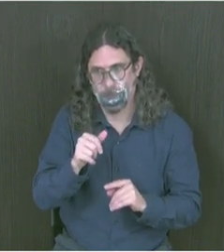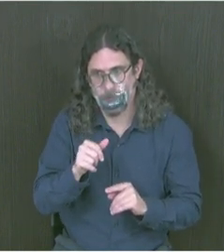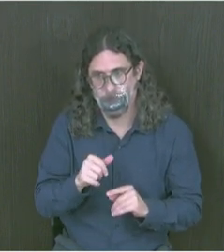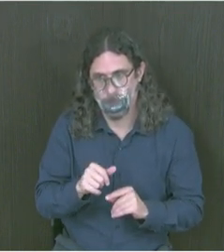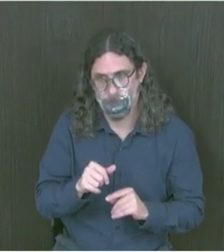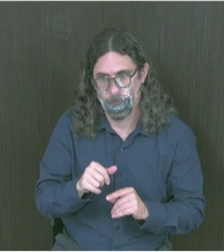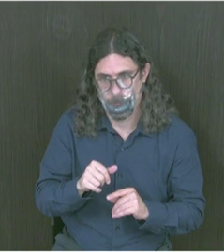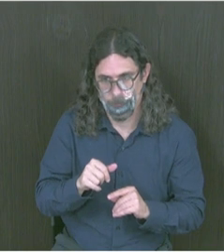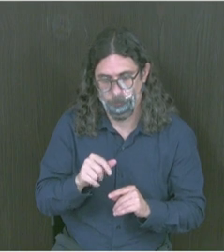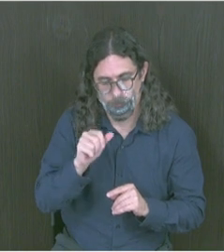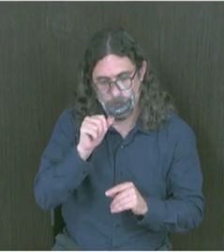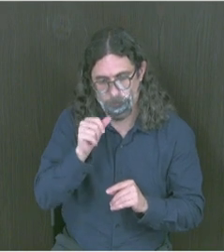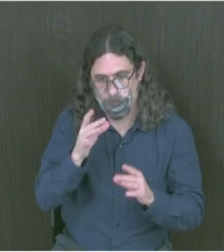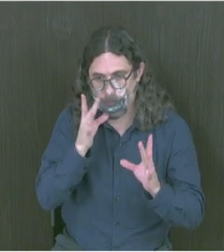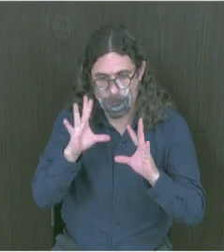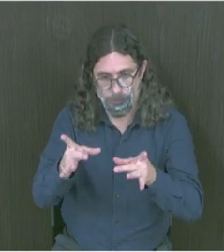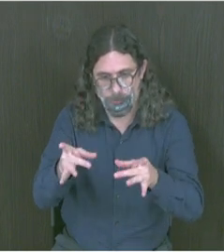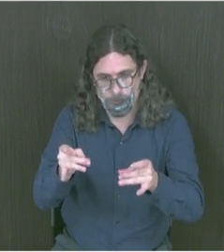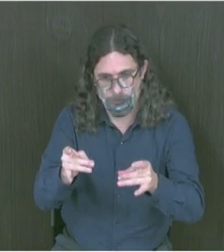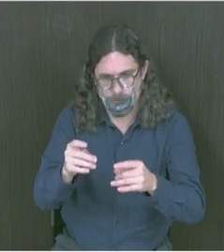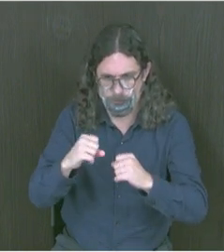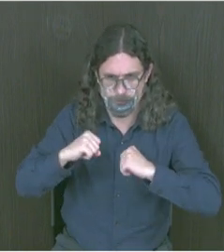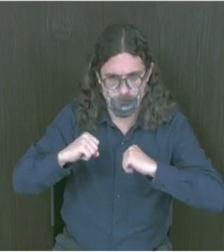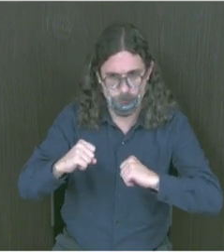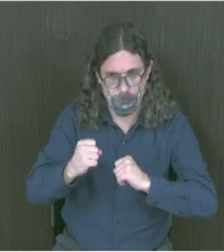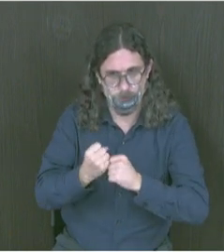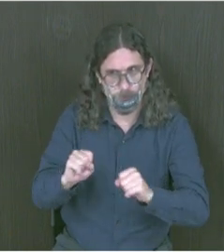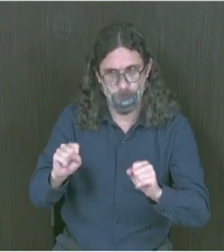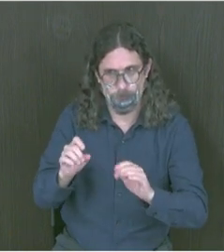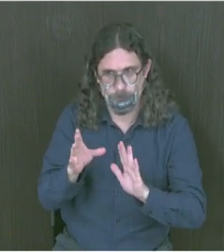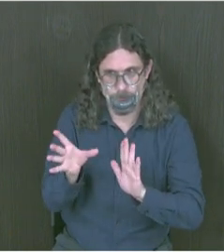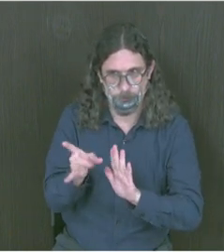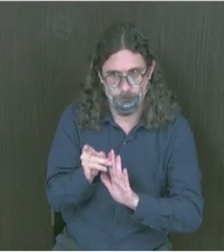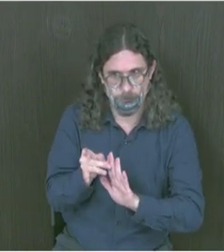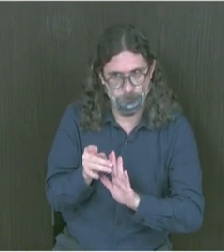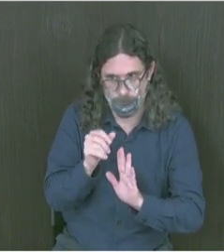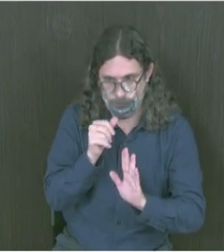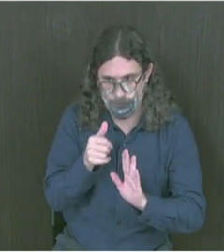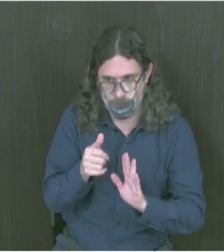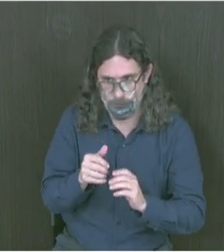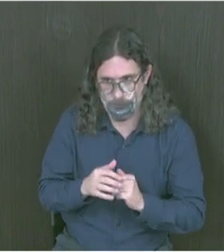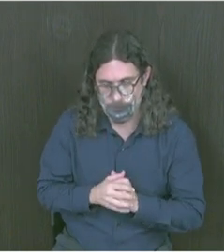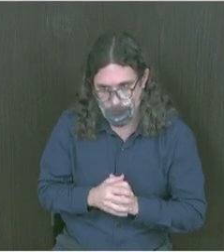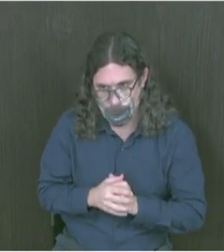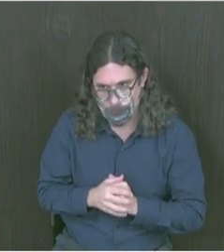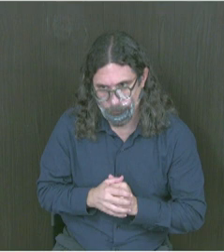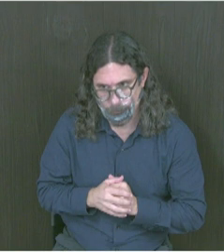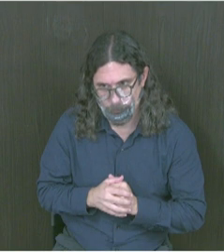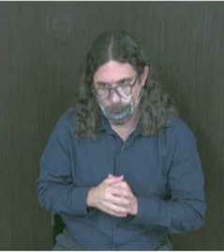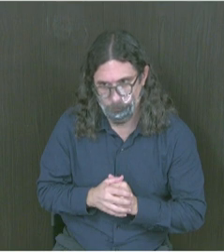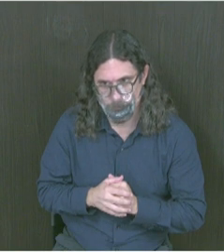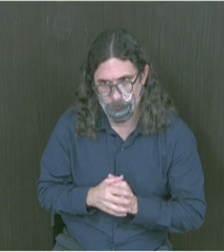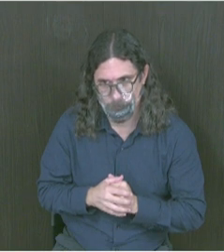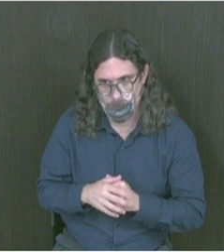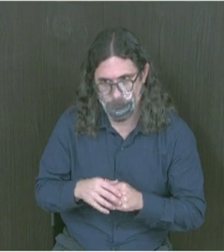that were dismissed seemed capricious and excessive to me.